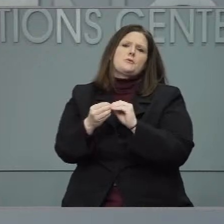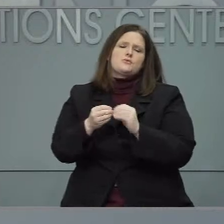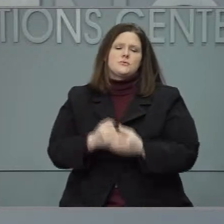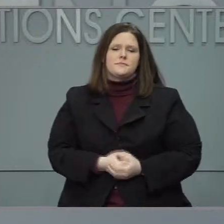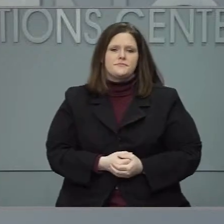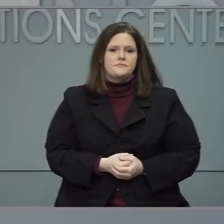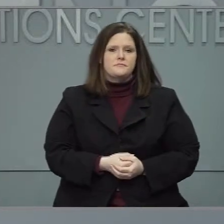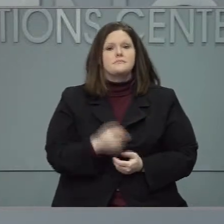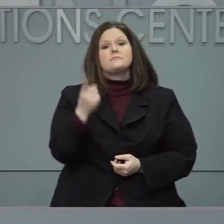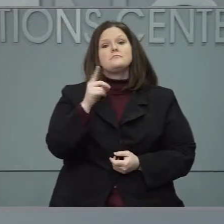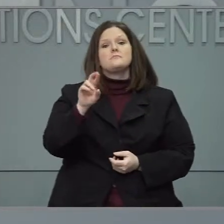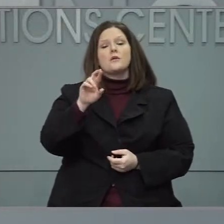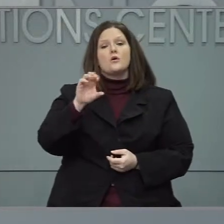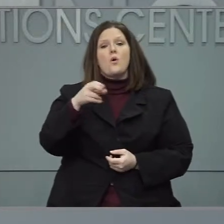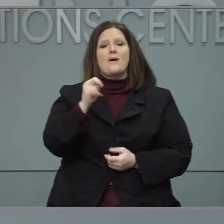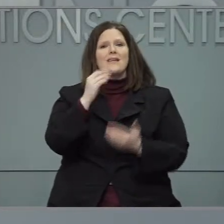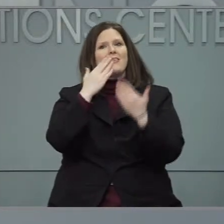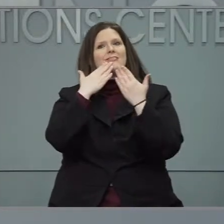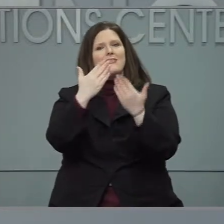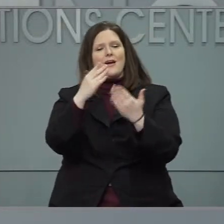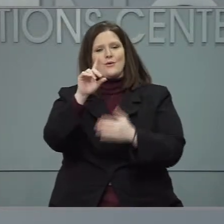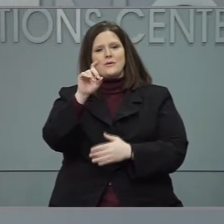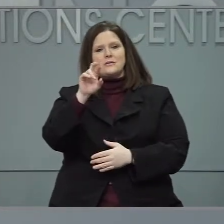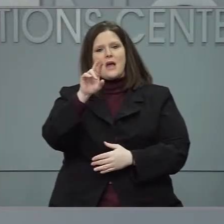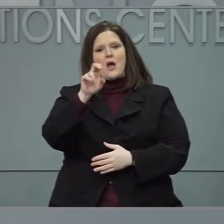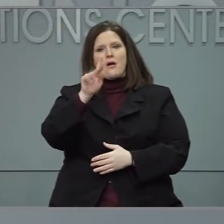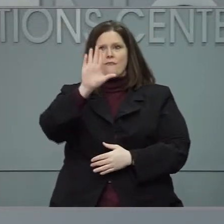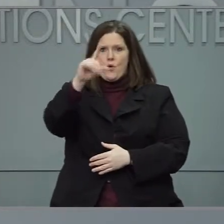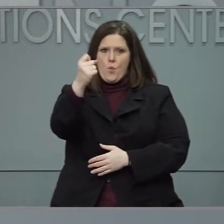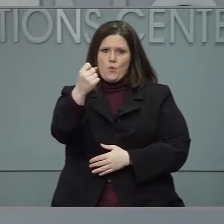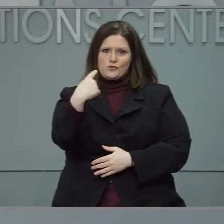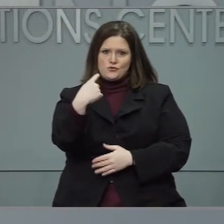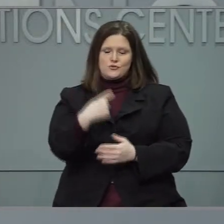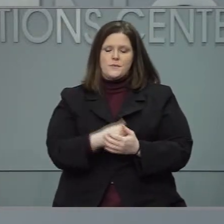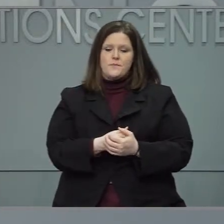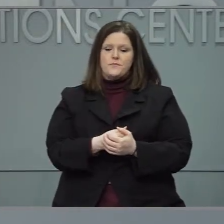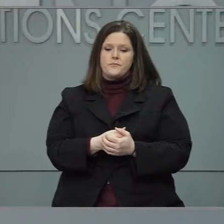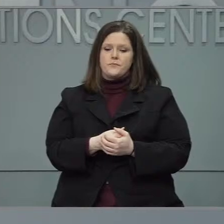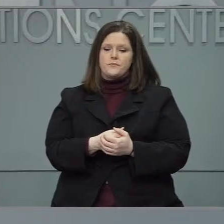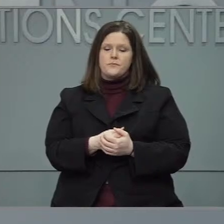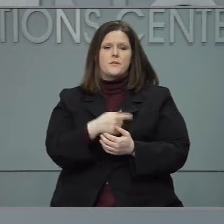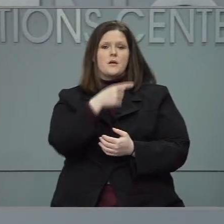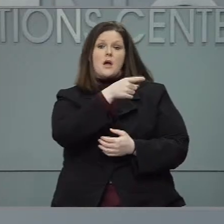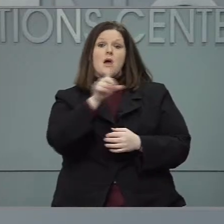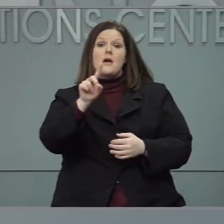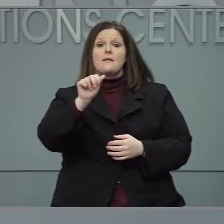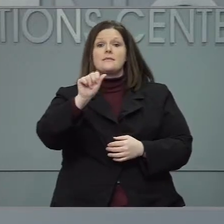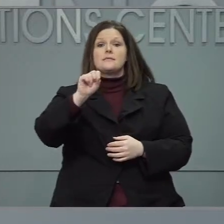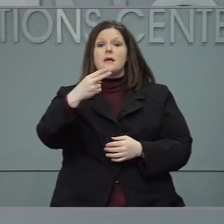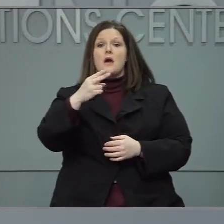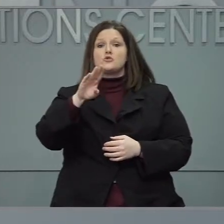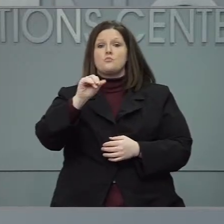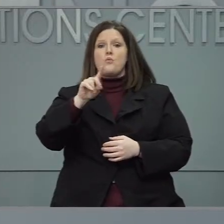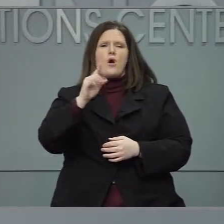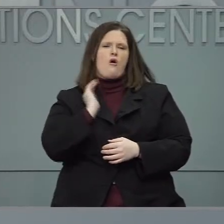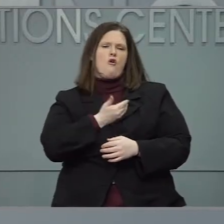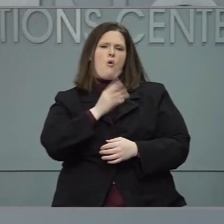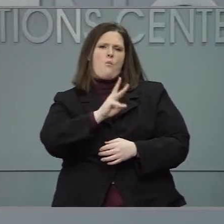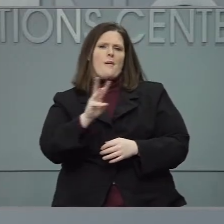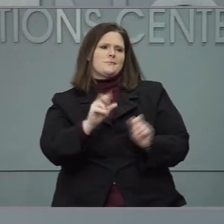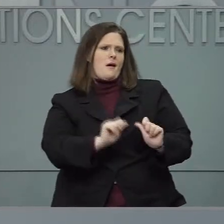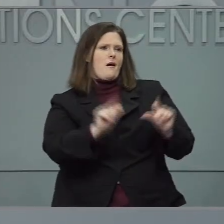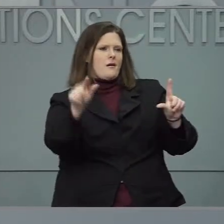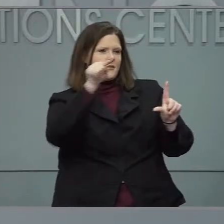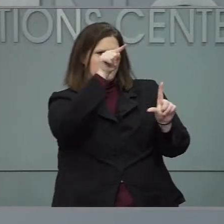Thank you, Governor, and thank you, Derek, for the question. What I would say is with the new information you can see on our dashboard today, you can actually see we